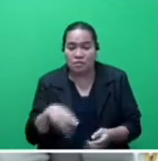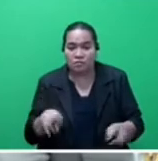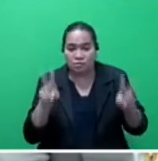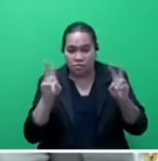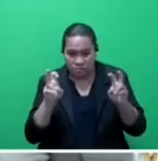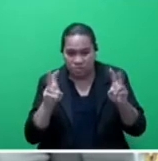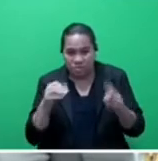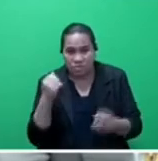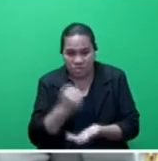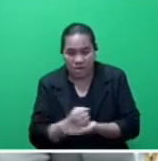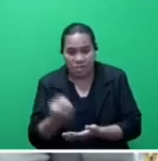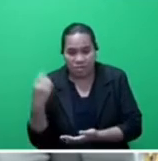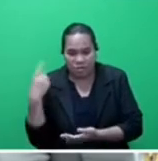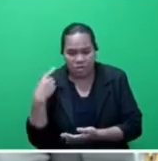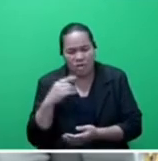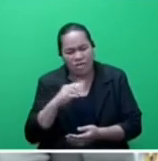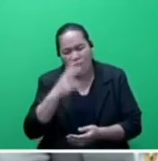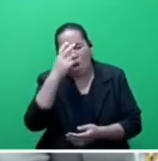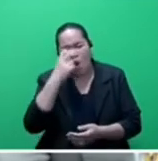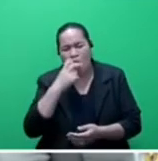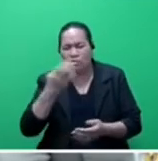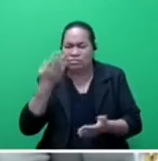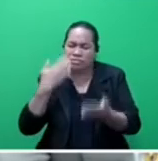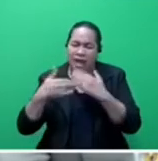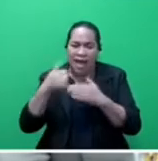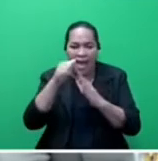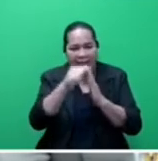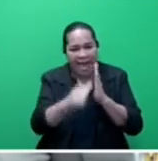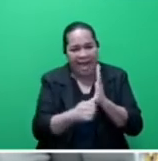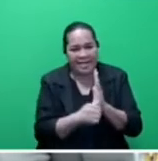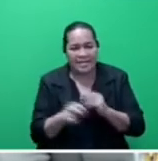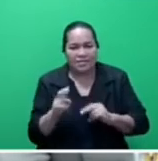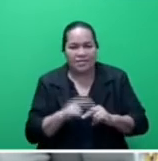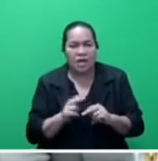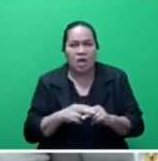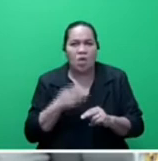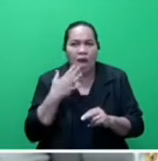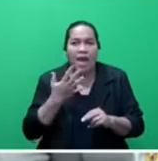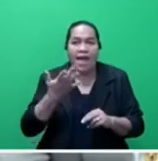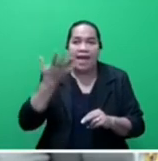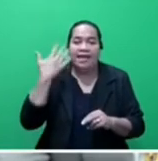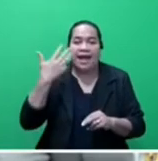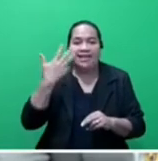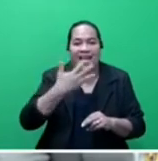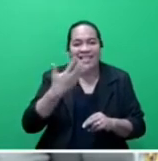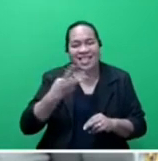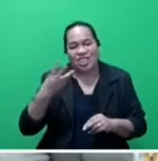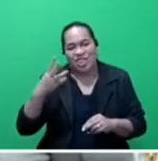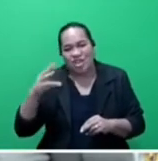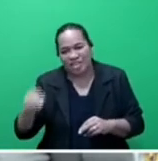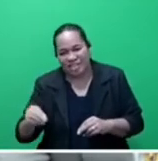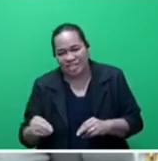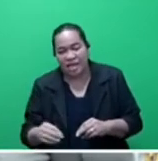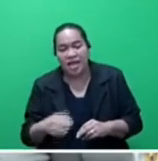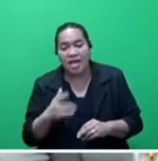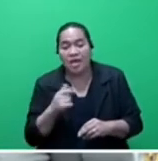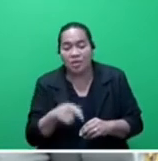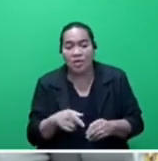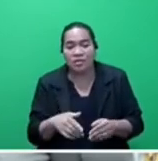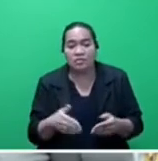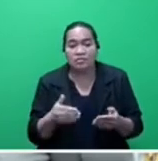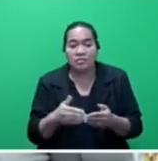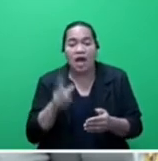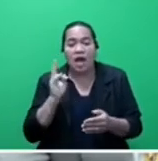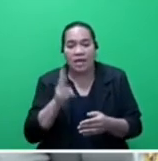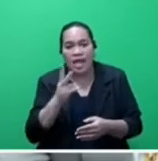Speaker, was one of the oldest acts in Fiji. That goes back to the 1930s. It was repealed in